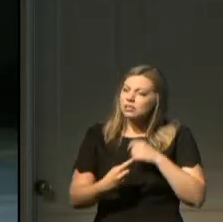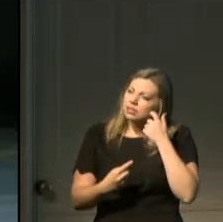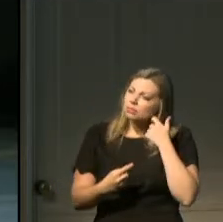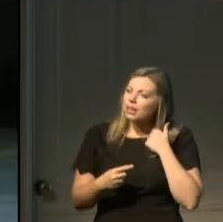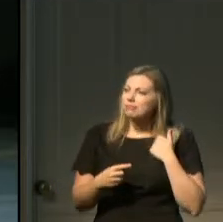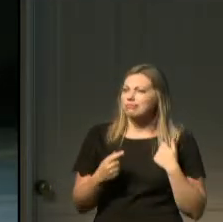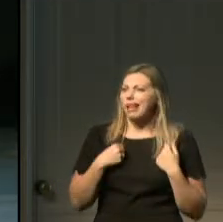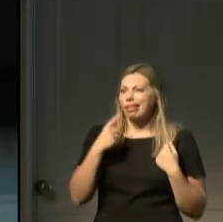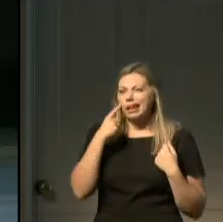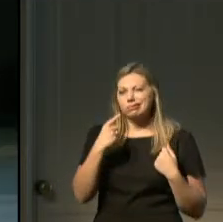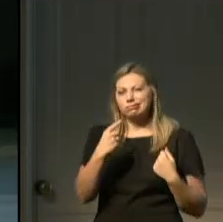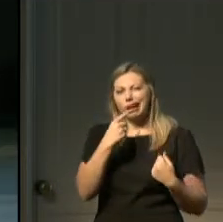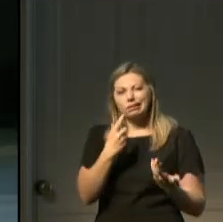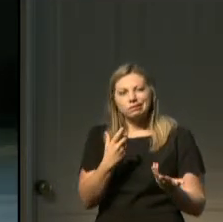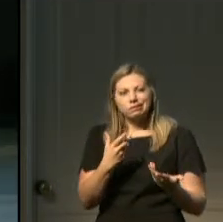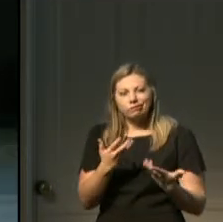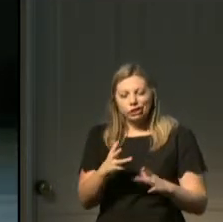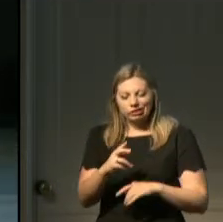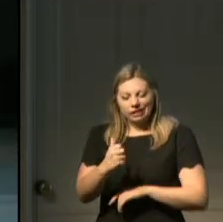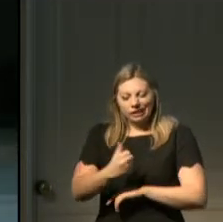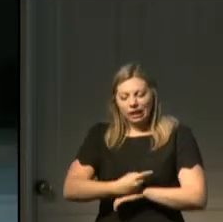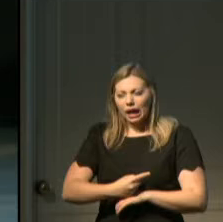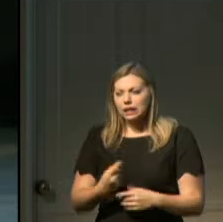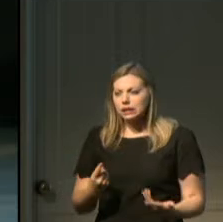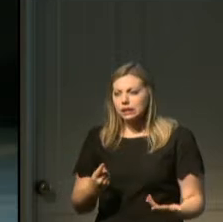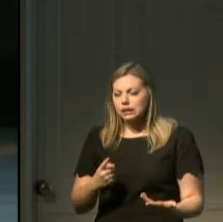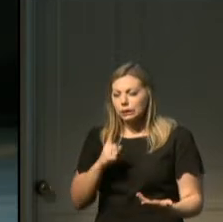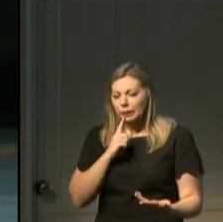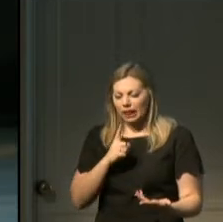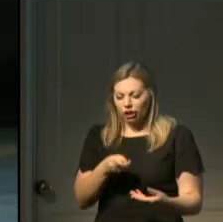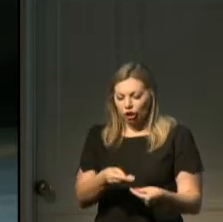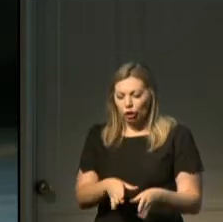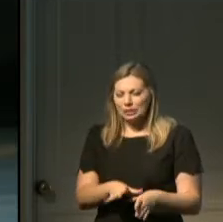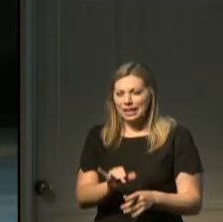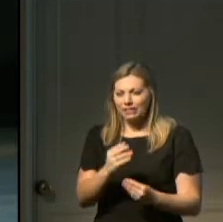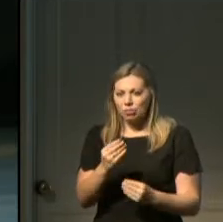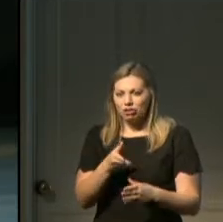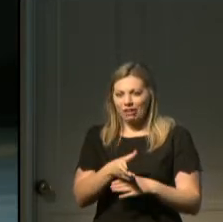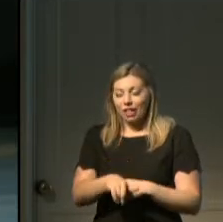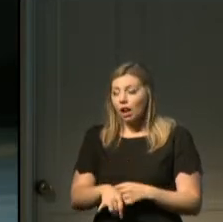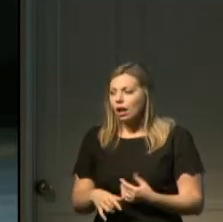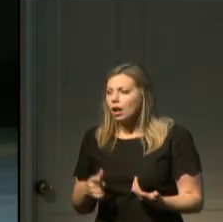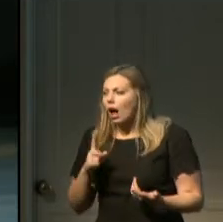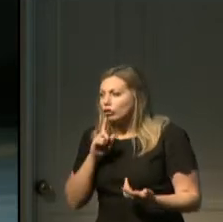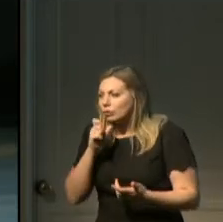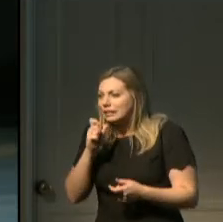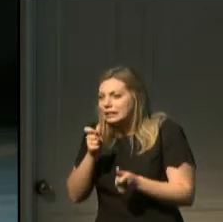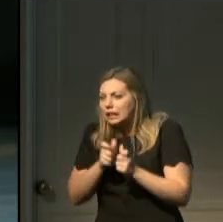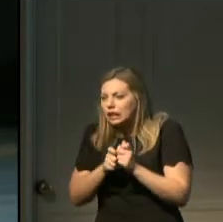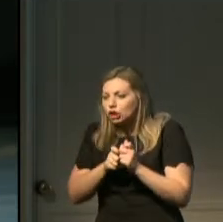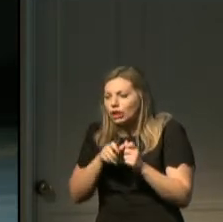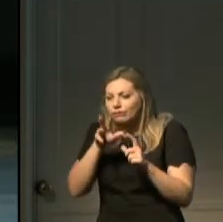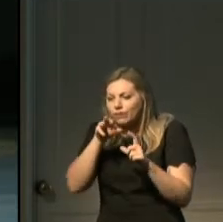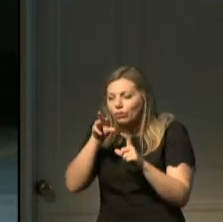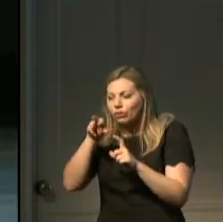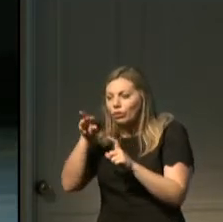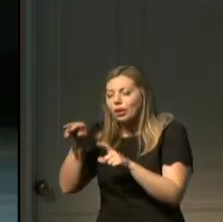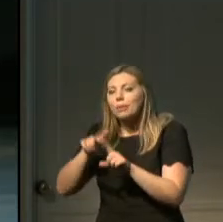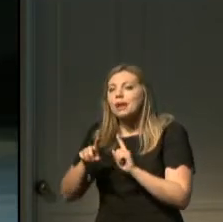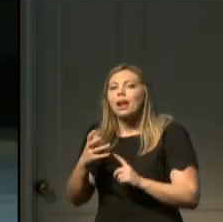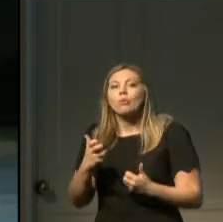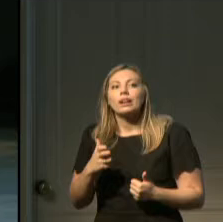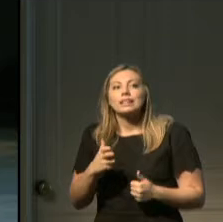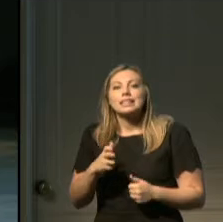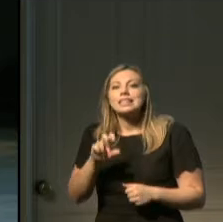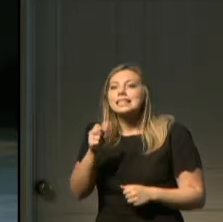it after 10 days, but I don't necessarily want every frame of video for that. I would love to get like 10 a.m. for the last 3 years of what